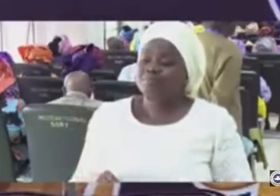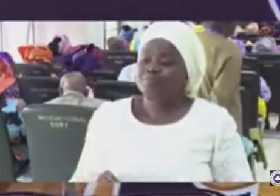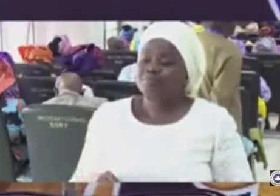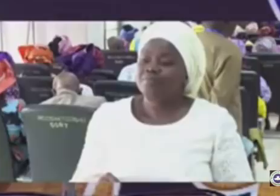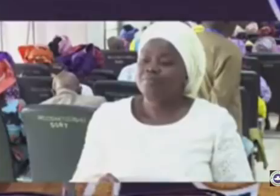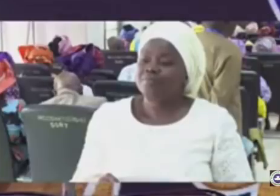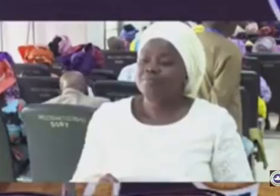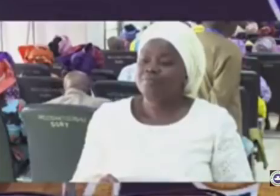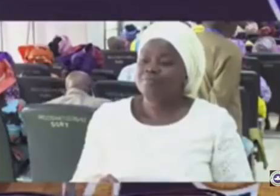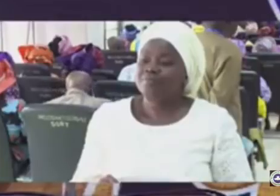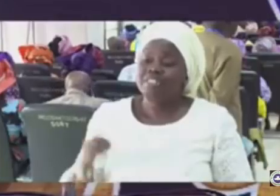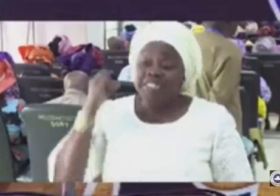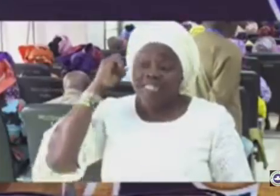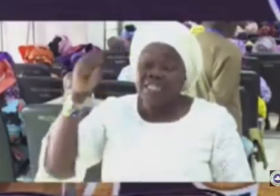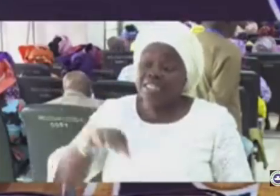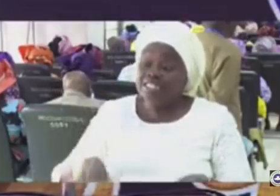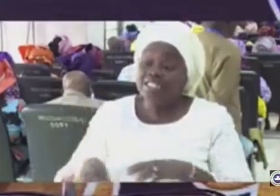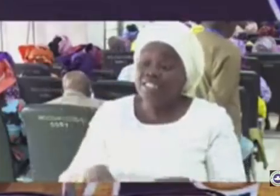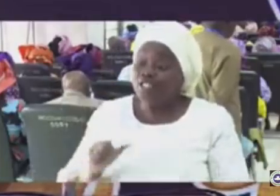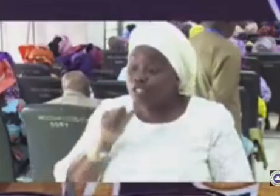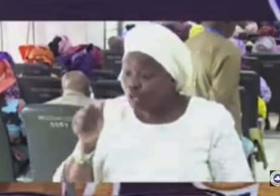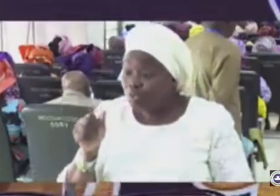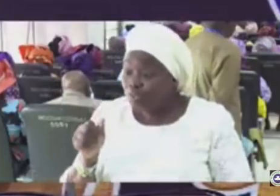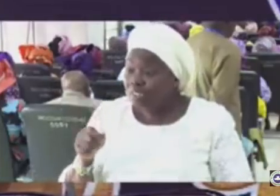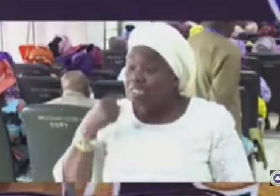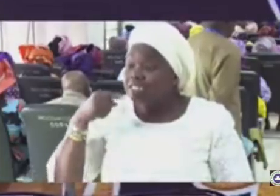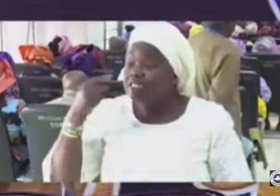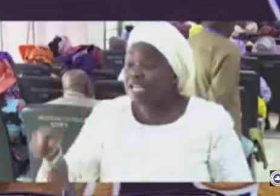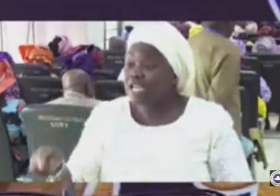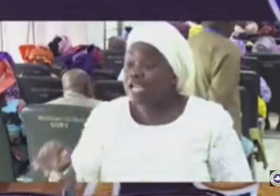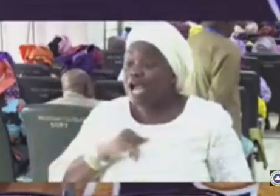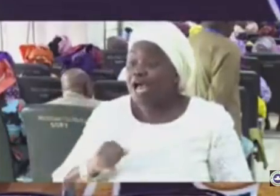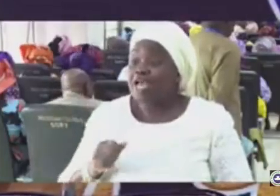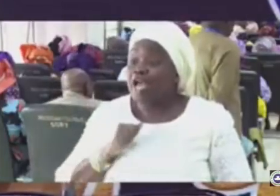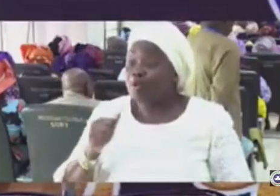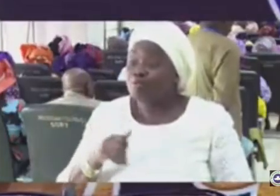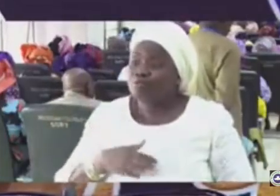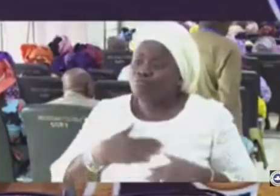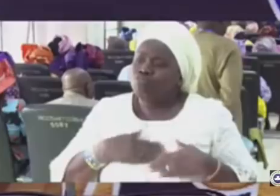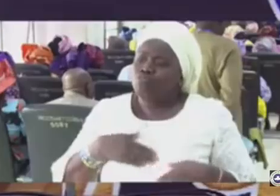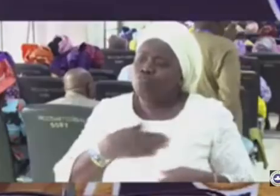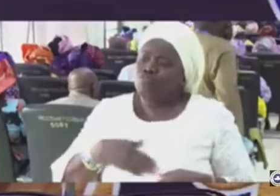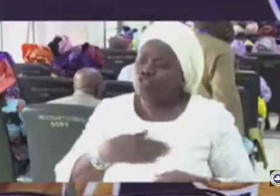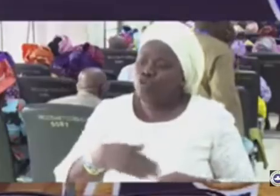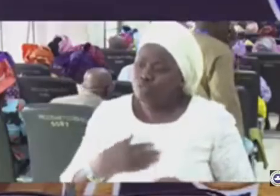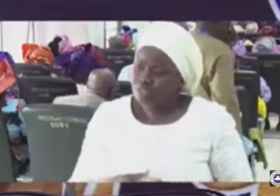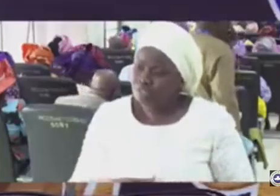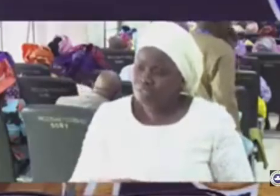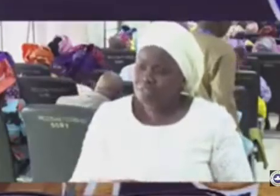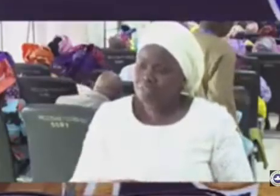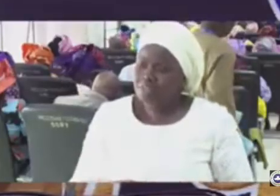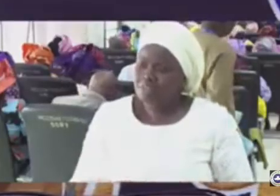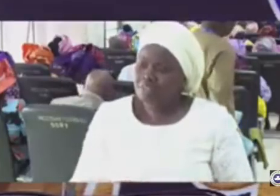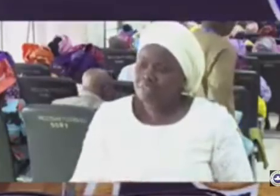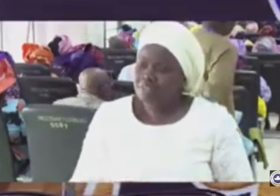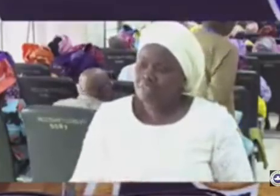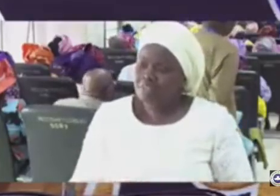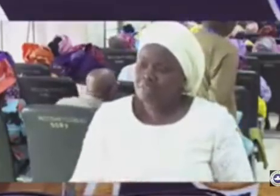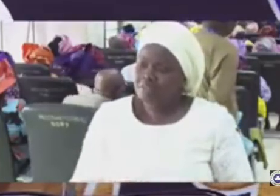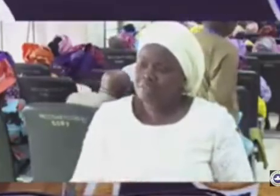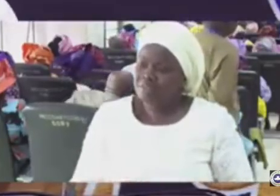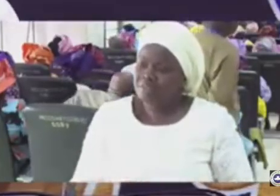to repent, I'm going to restitute." As soon as he said, "I am sorry," the prophet of God said,